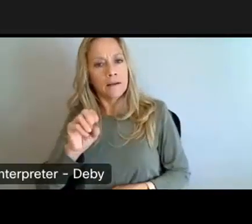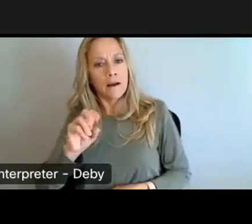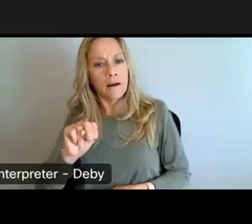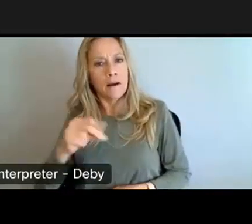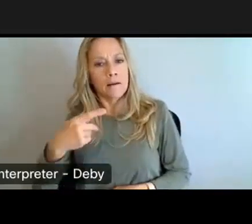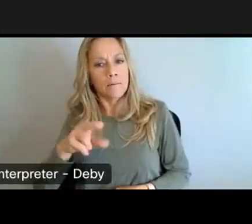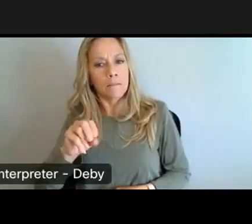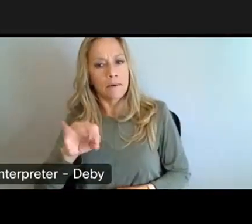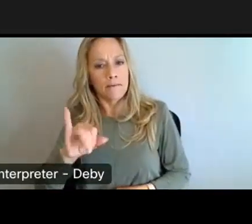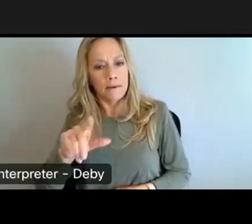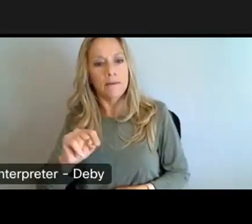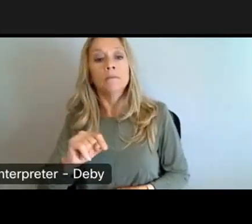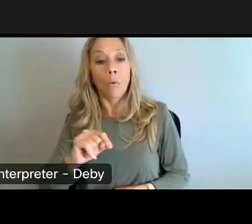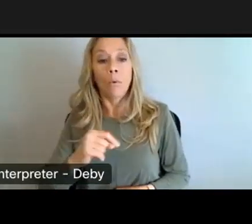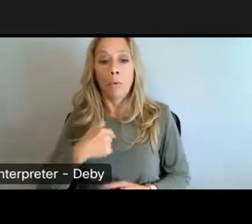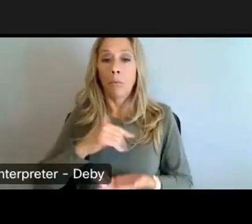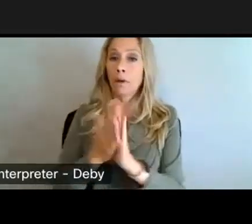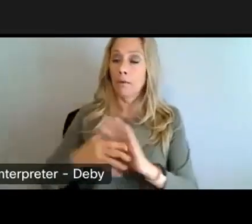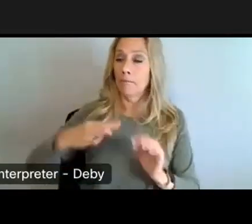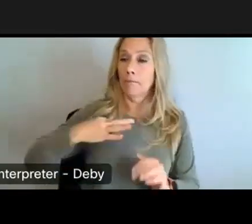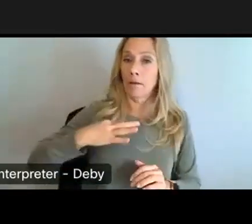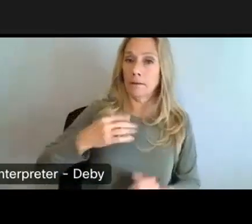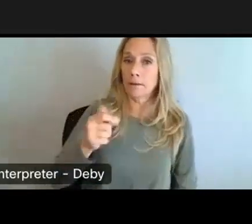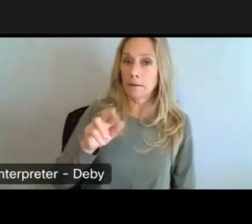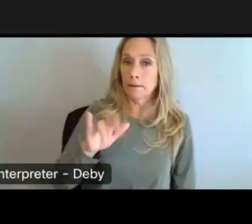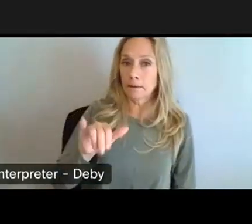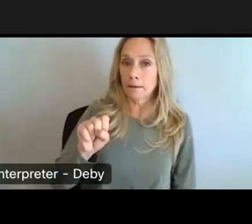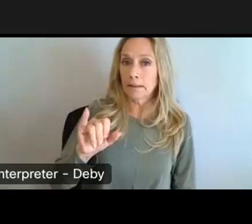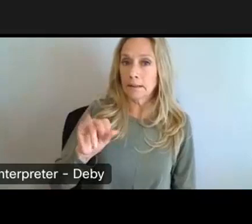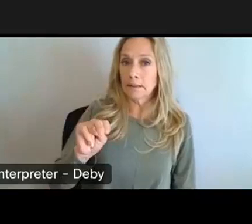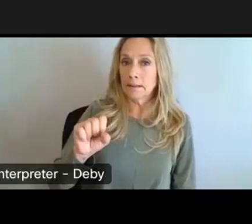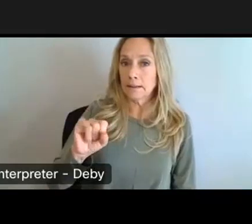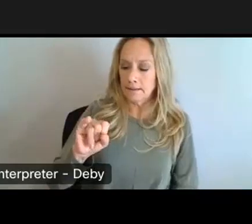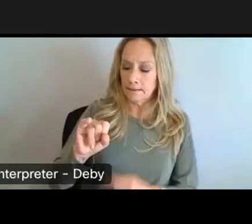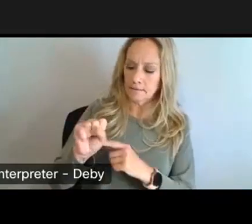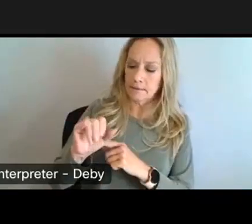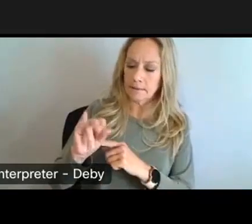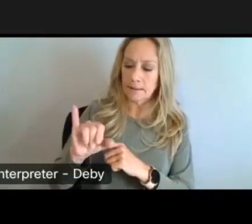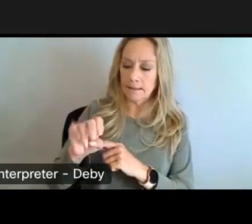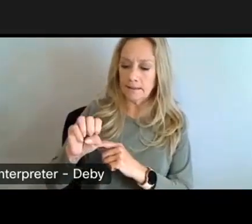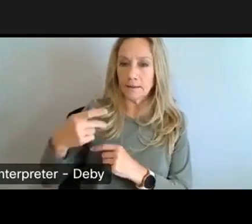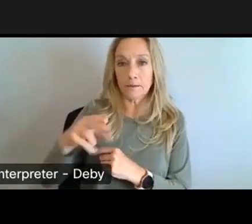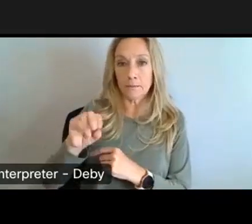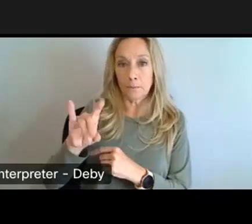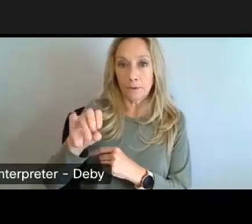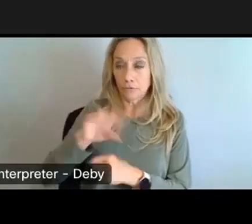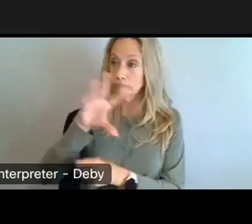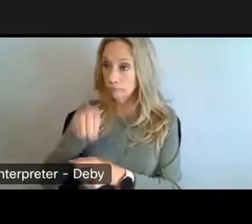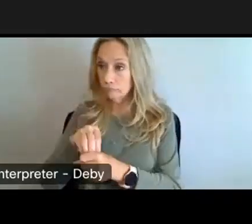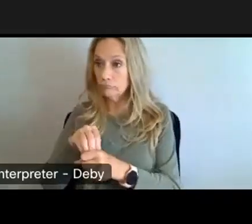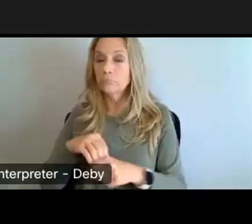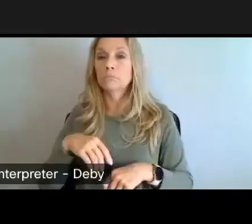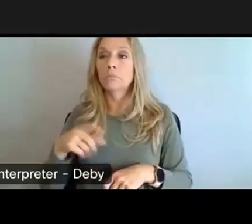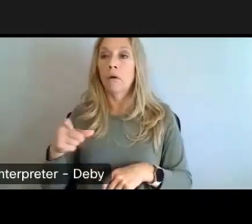Foundation. And as that went on, then um, they had a couple programs that they need somebody to run.